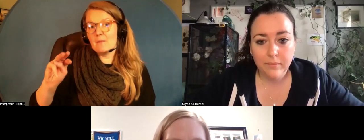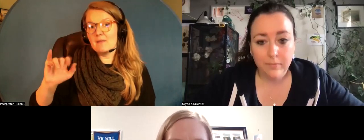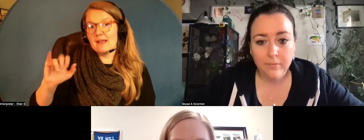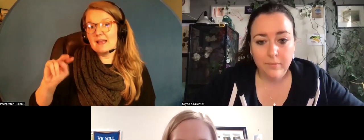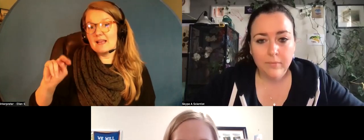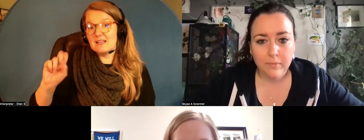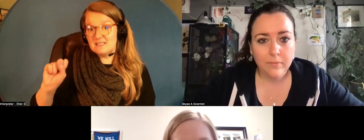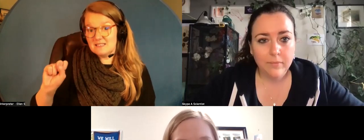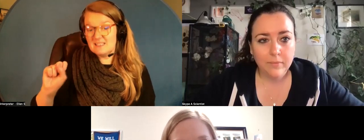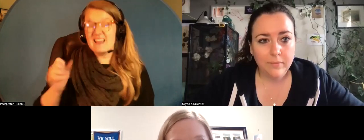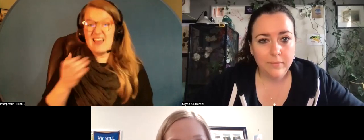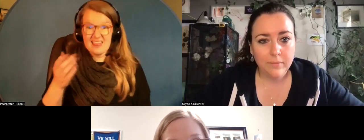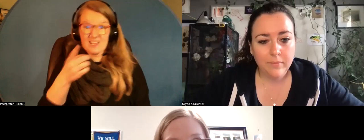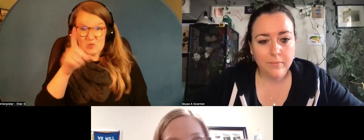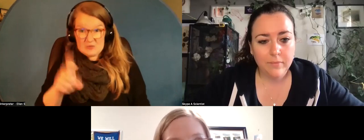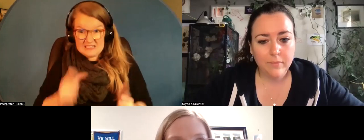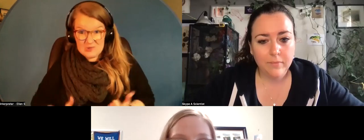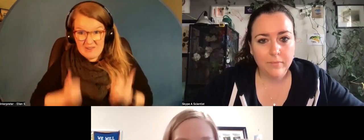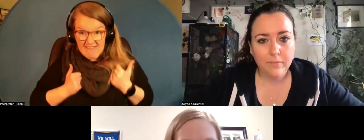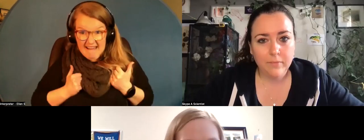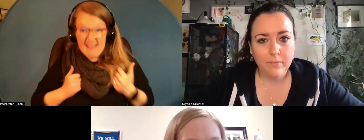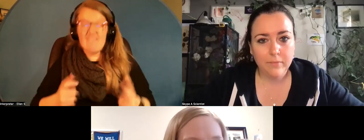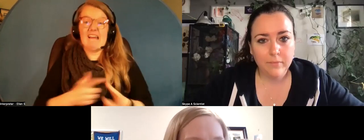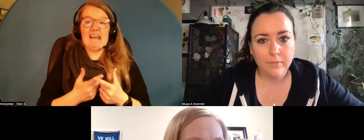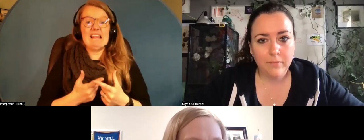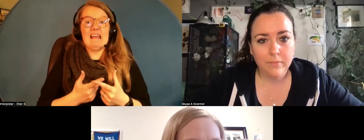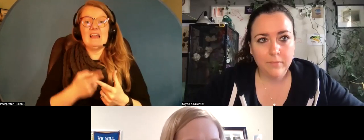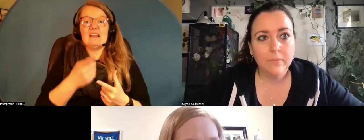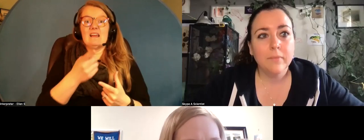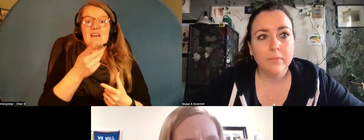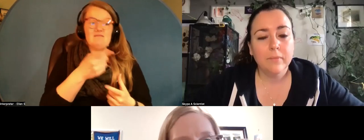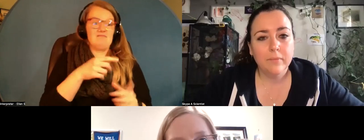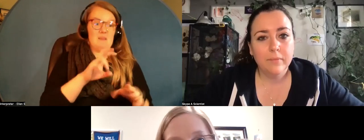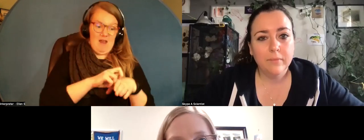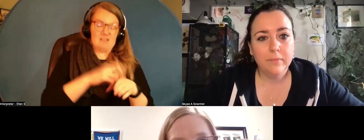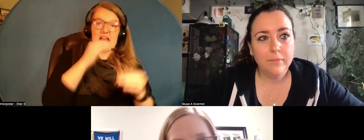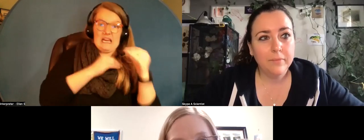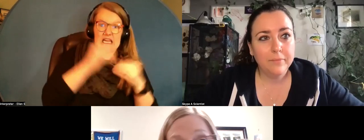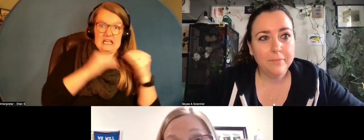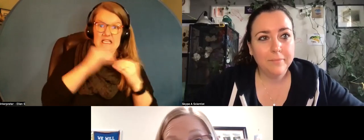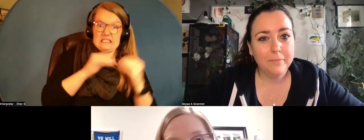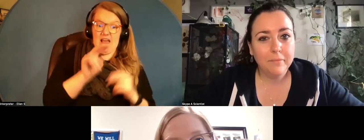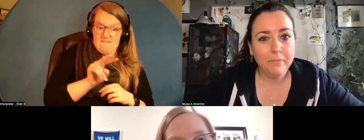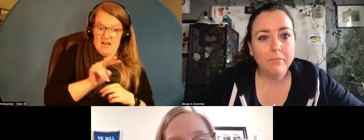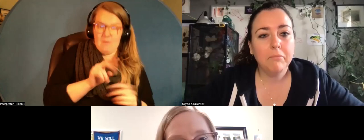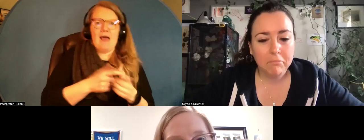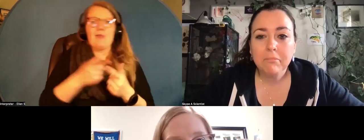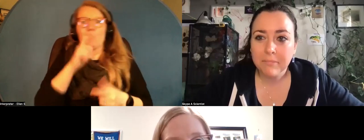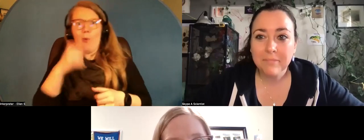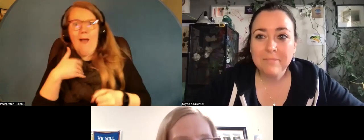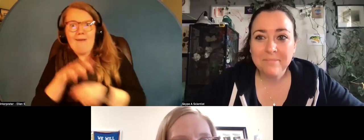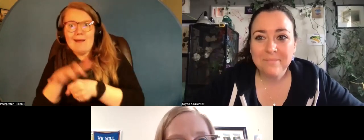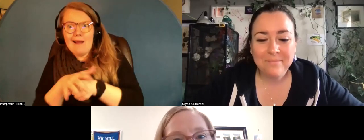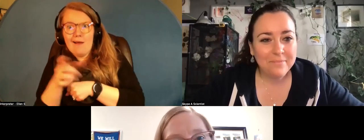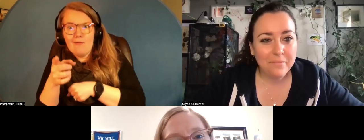to survive. And then you don't get enough of that vitamin, and that could make you sick. Yeah, so blood and nutrients, it kind of just depends